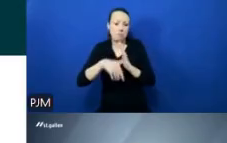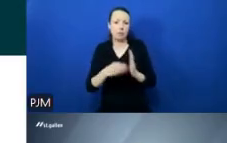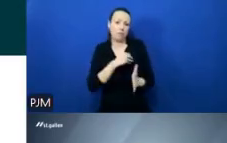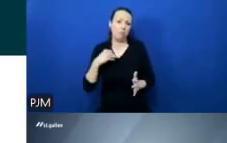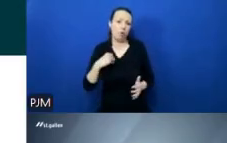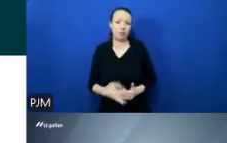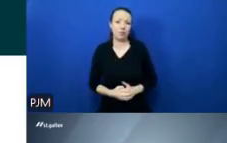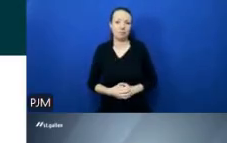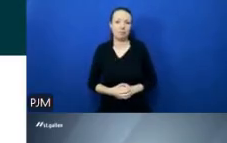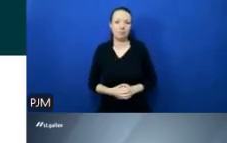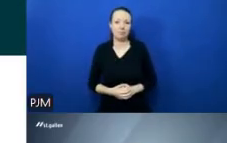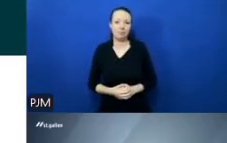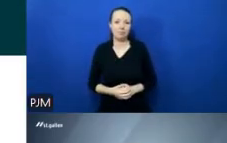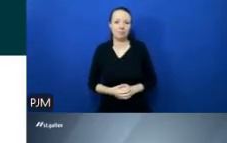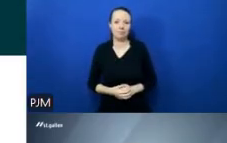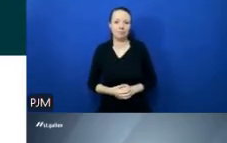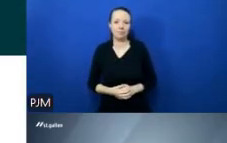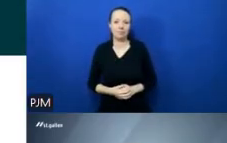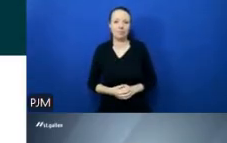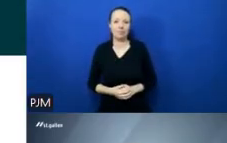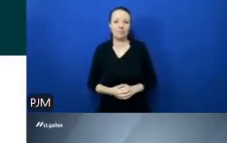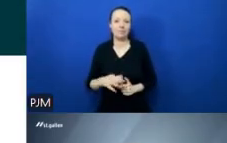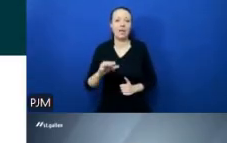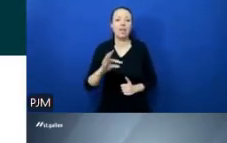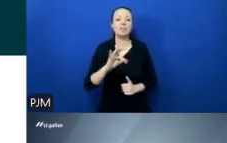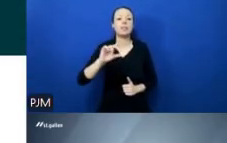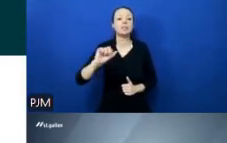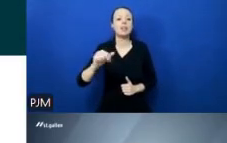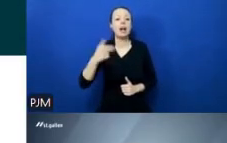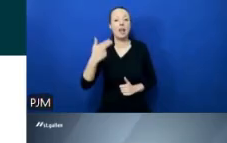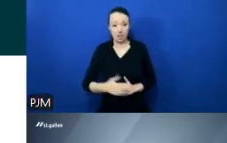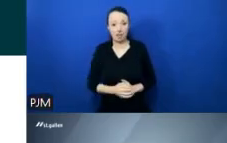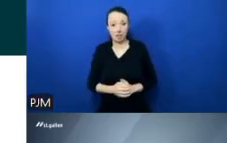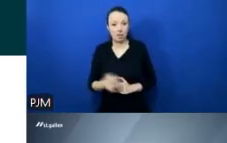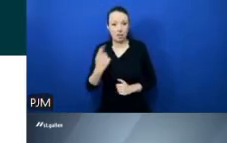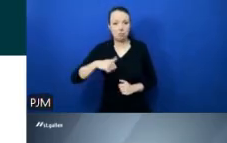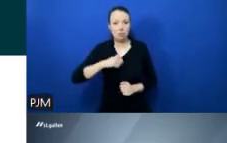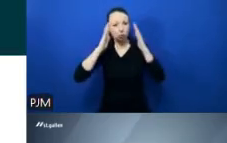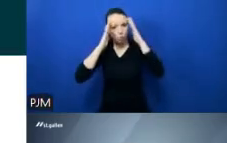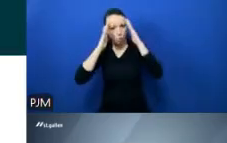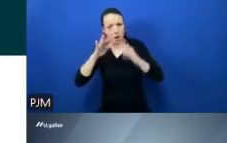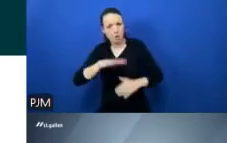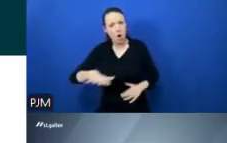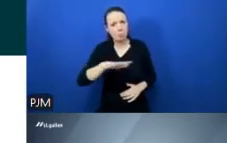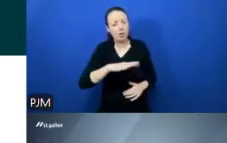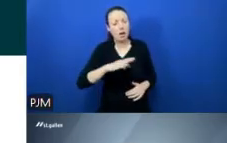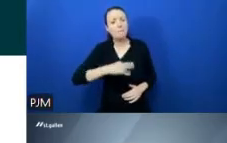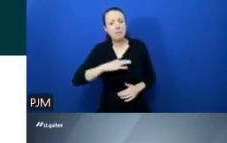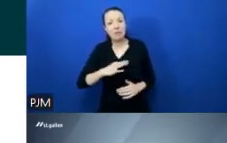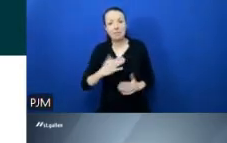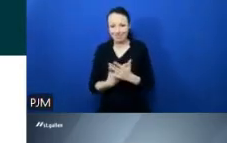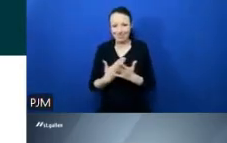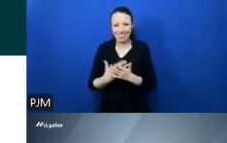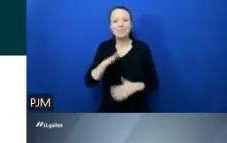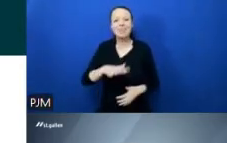precipitations in Polish towns and cities. In St. Gallen, we focused on private land,